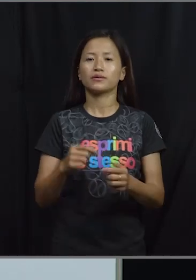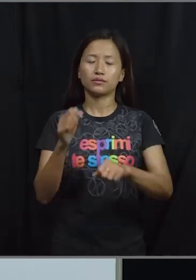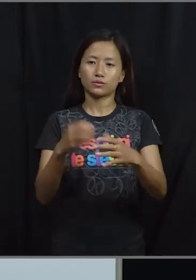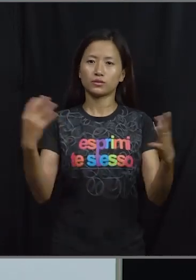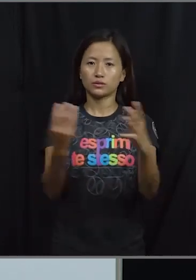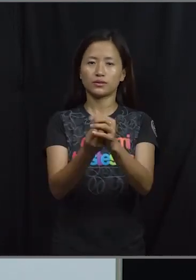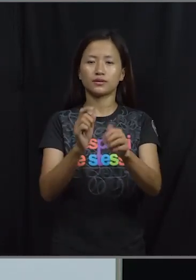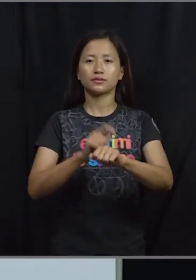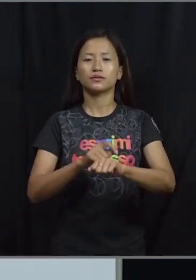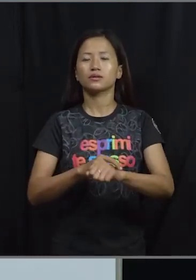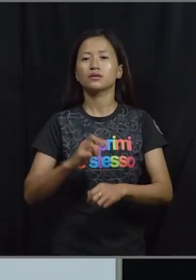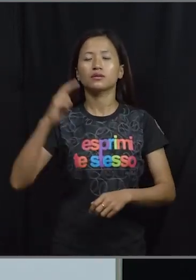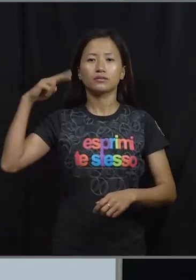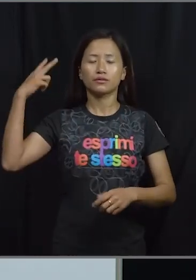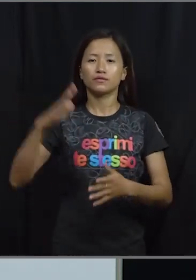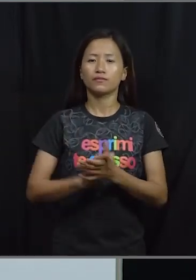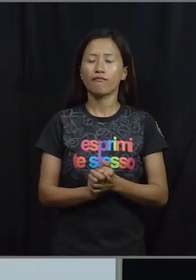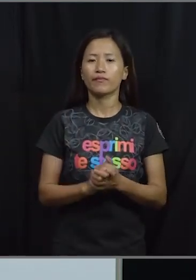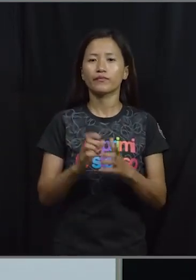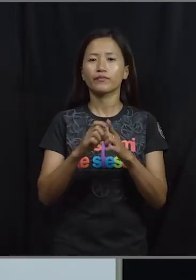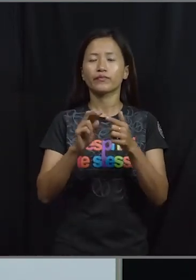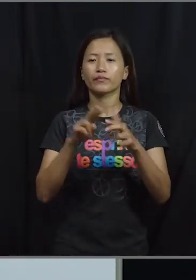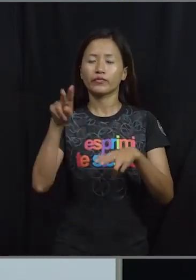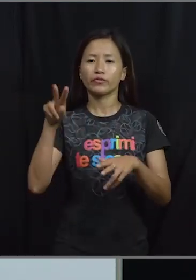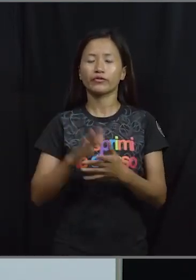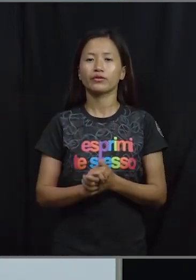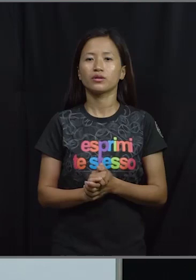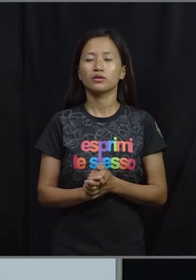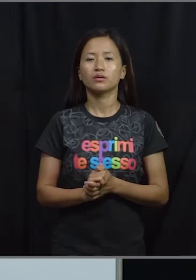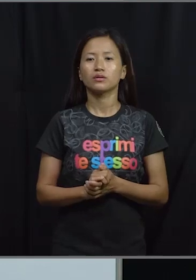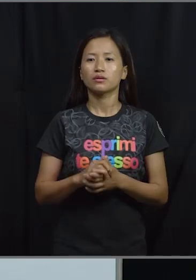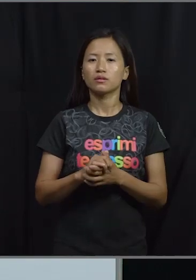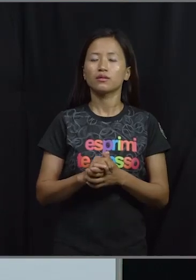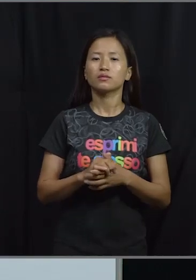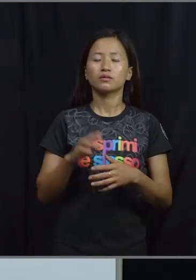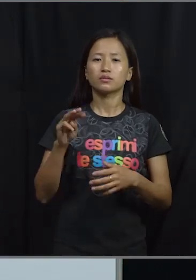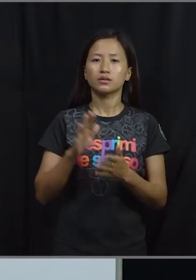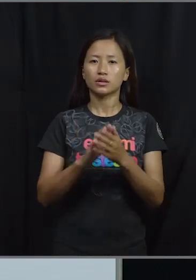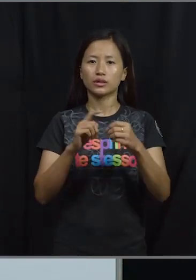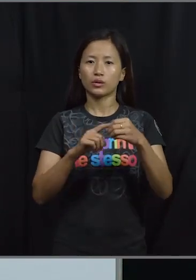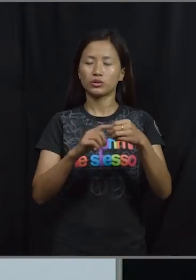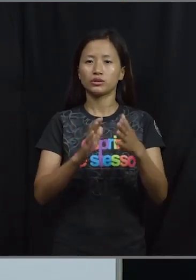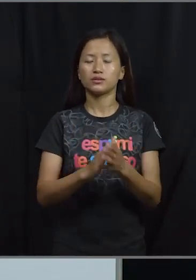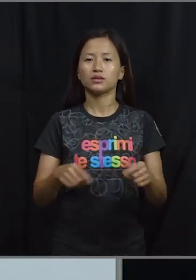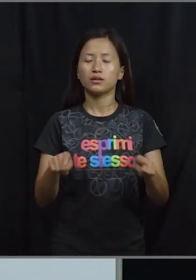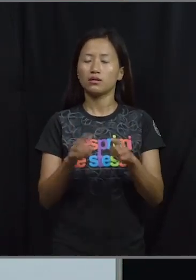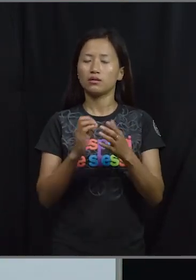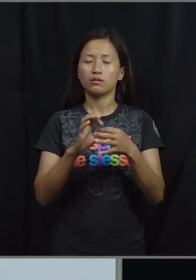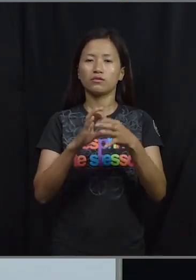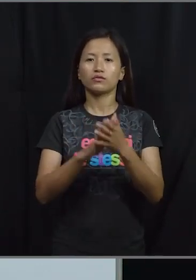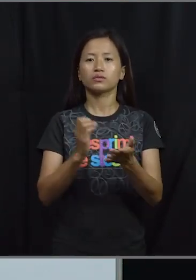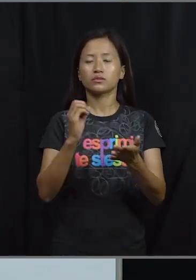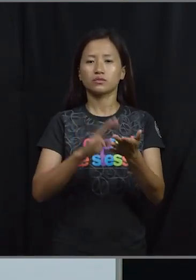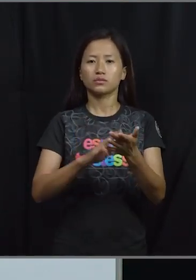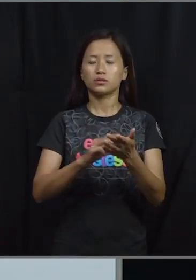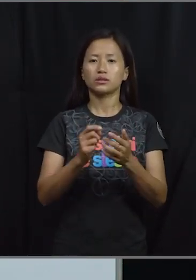time. And therefore, when we define demand, it simply means the quantity of commodity a